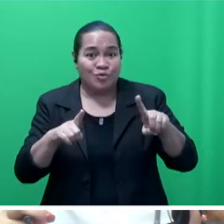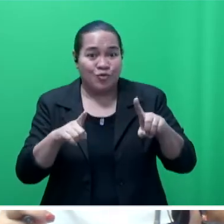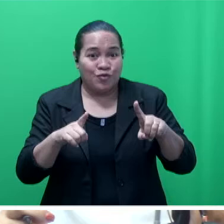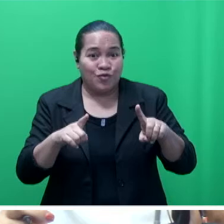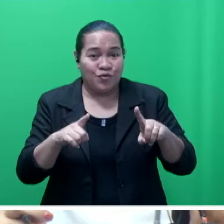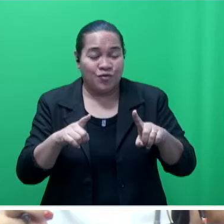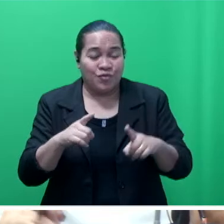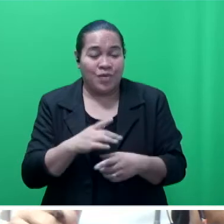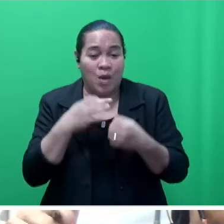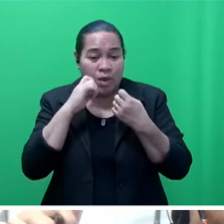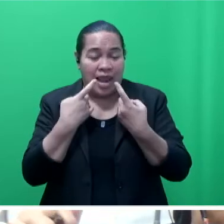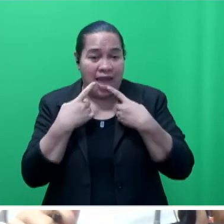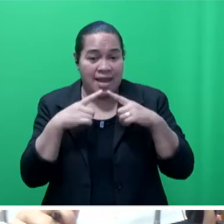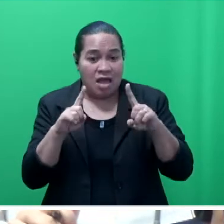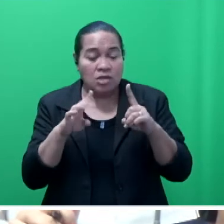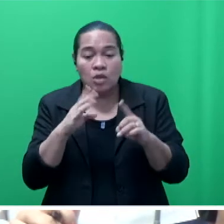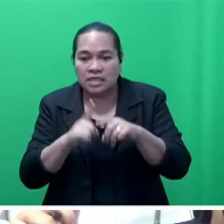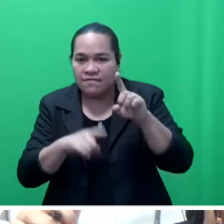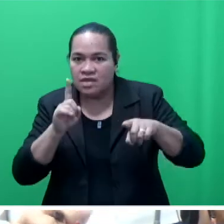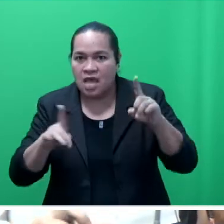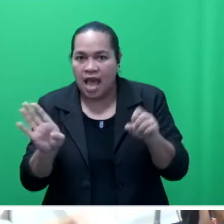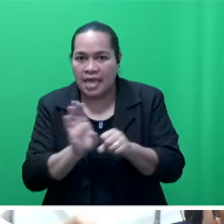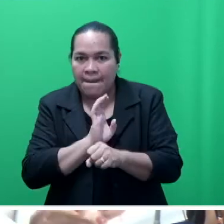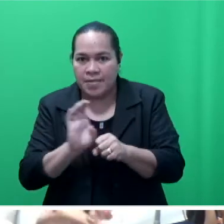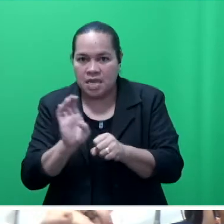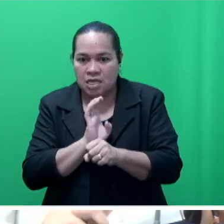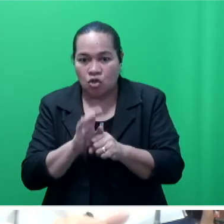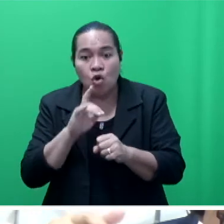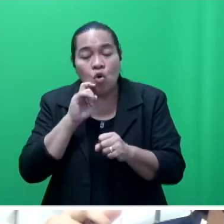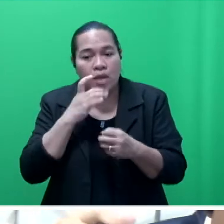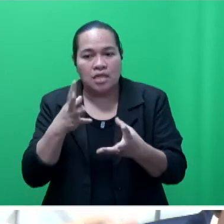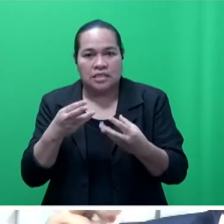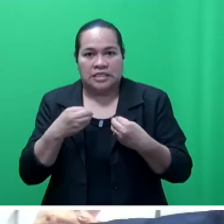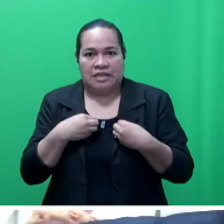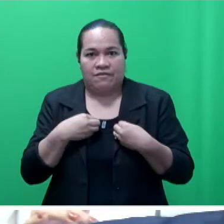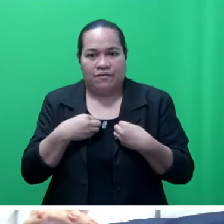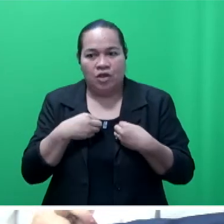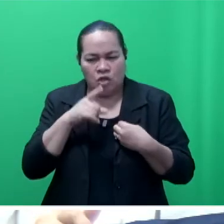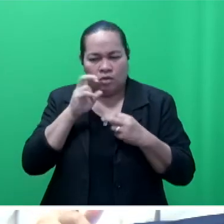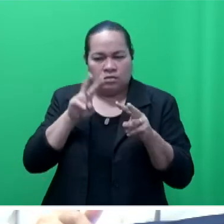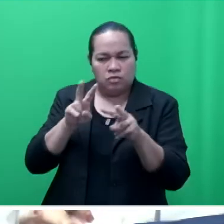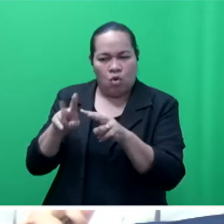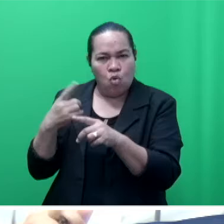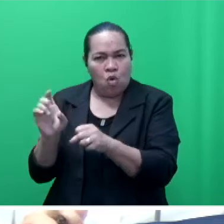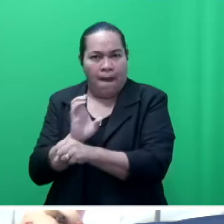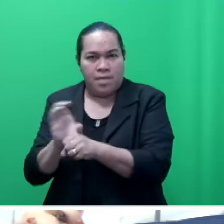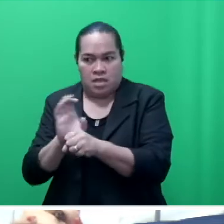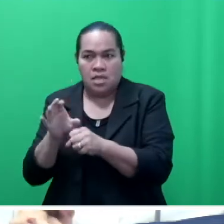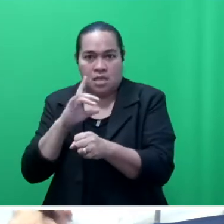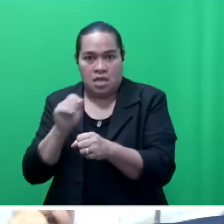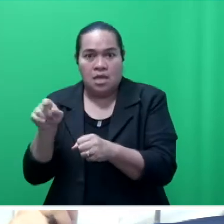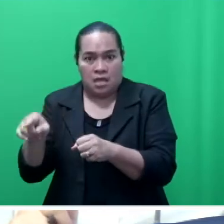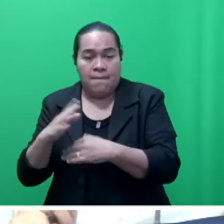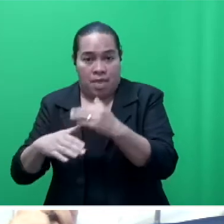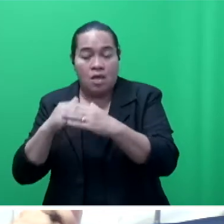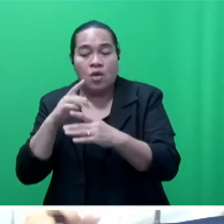different companies that will be getting the construction right to build those buildings for us, or ministries. So